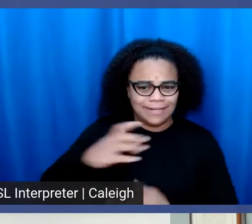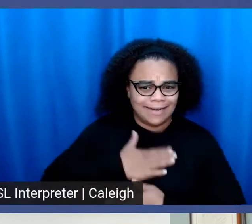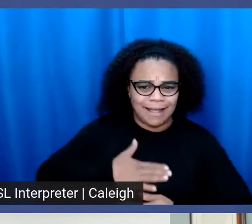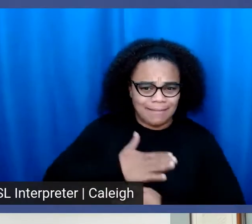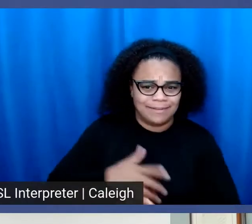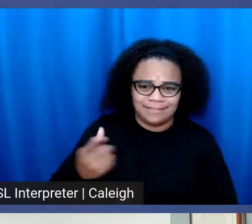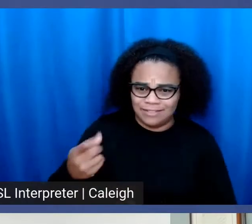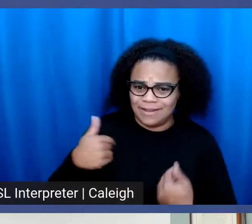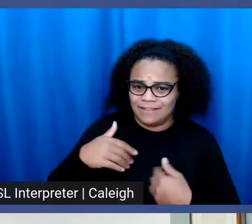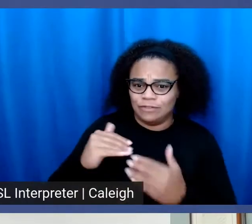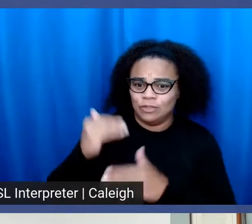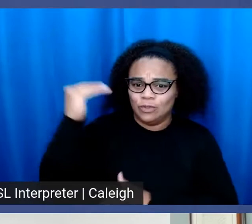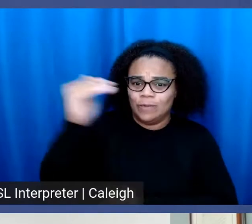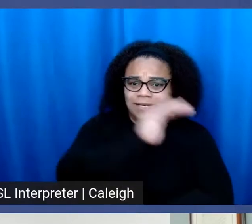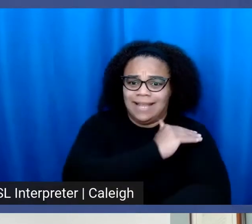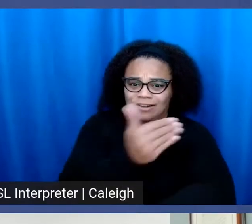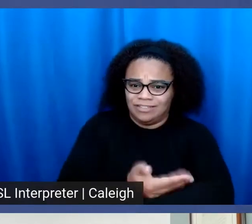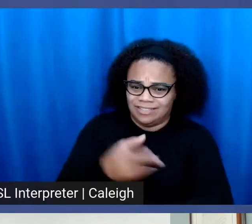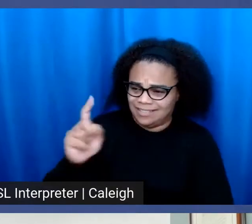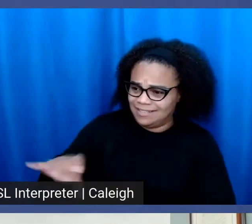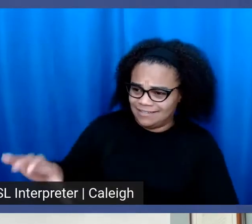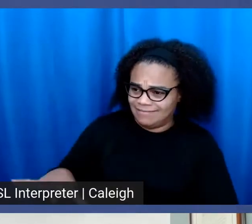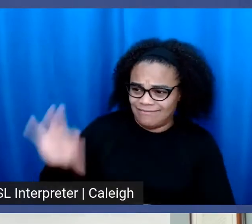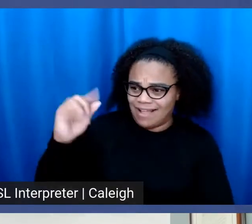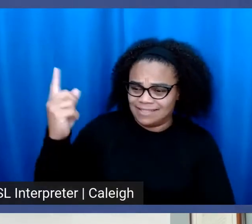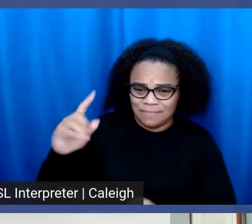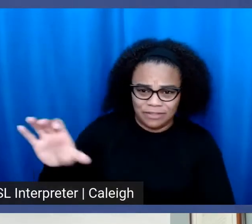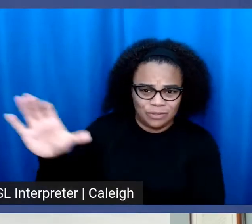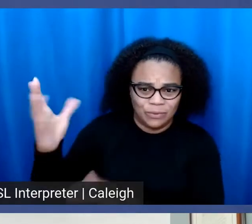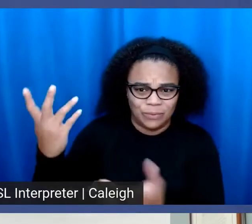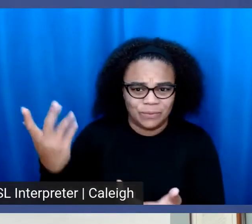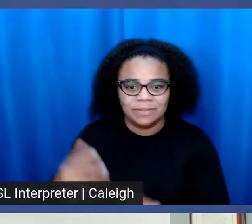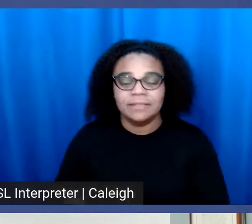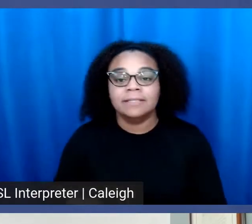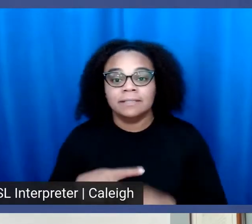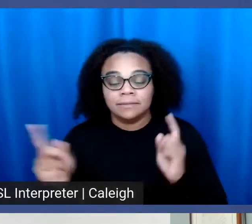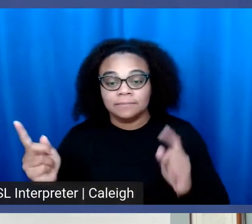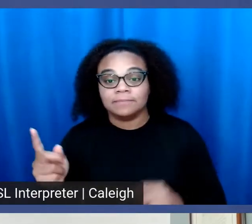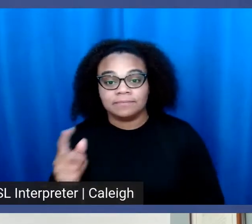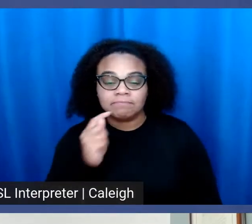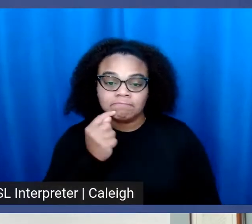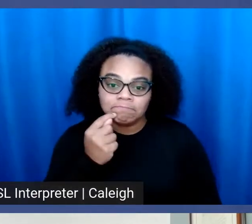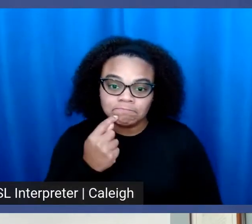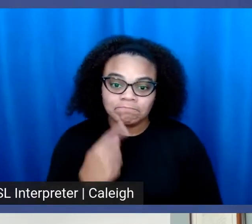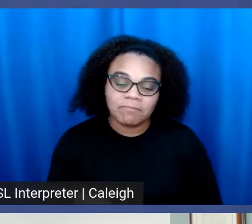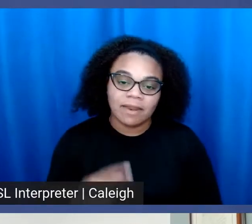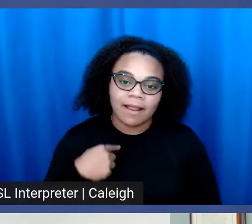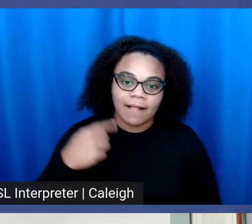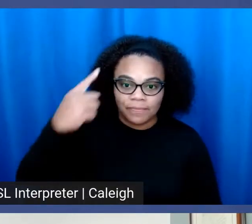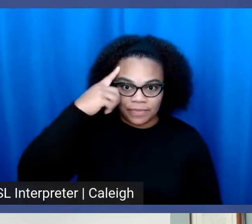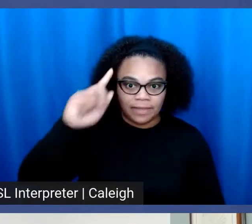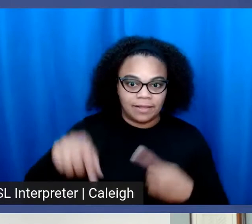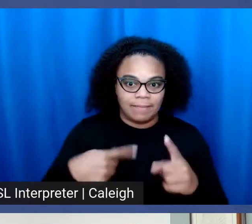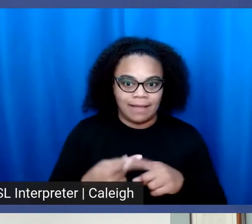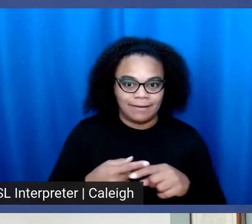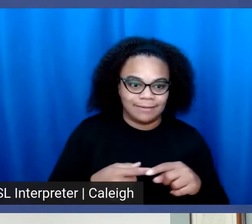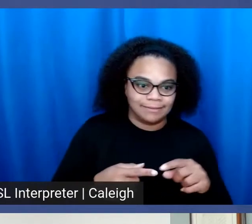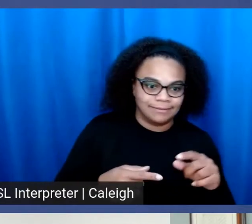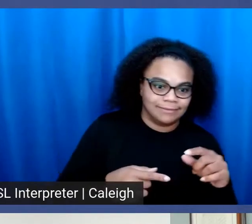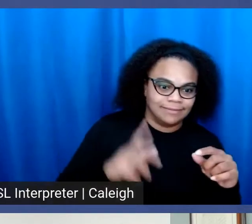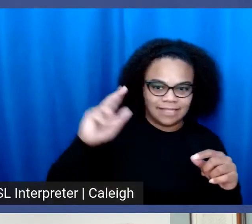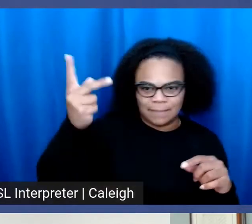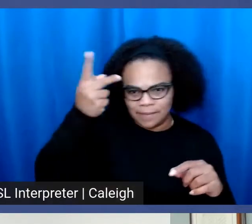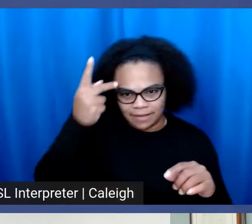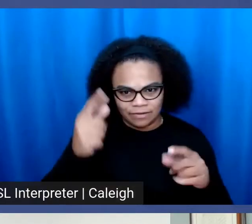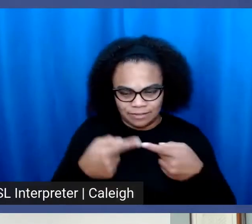lot of energy. It takes a lot of work to find something to get worked up about here. But on a serious note, I think about the partisanship. It is